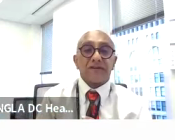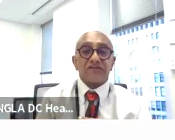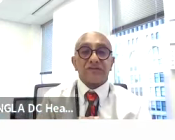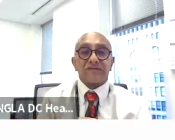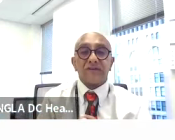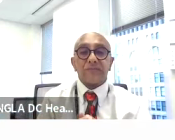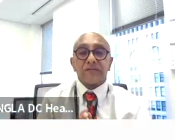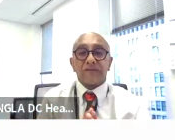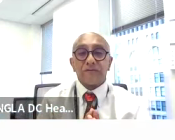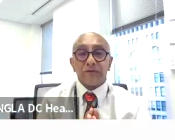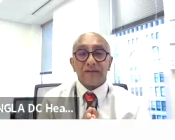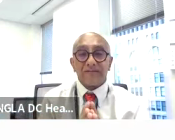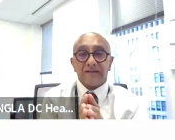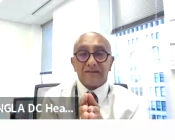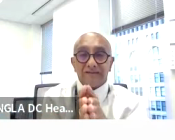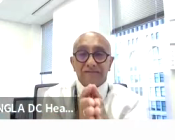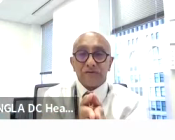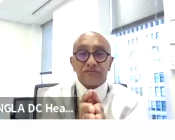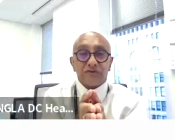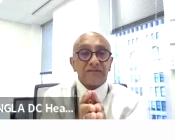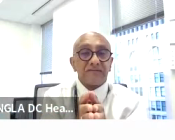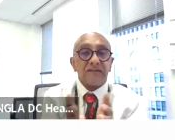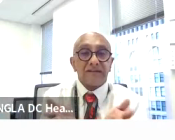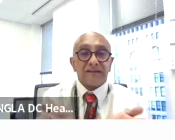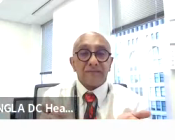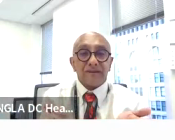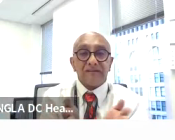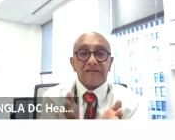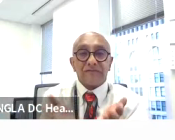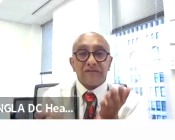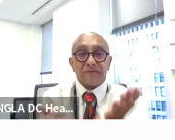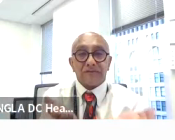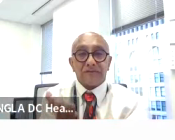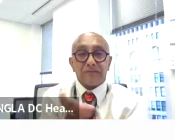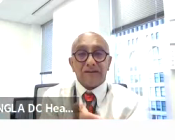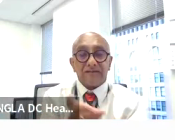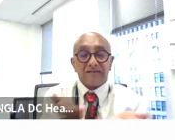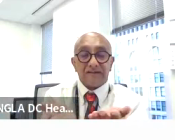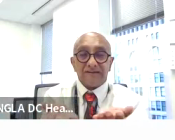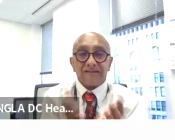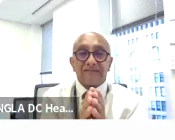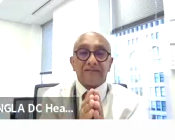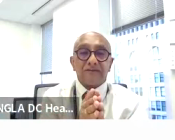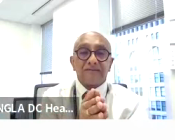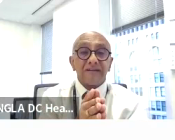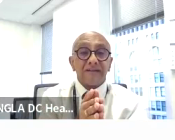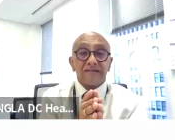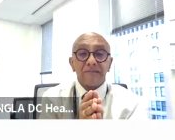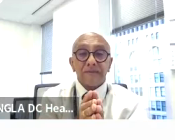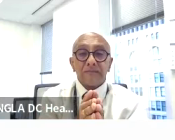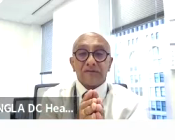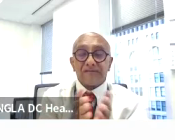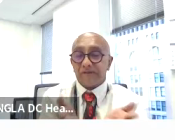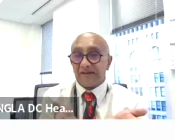flu conditions, treatment with flu and the flu drugs can mean the difference between milder and that serious